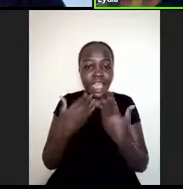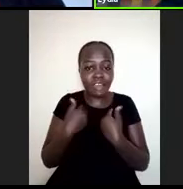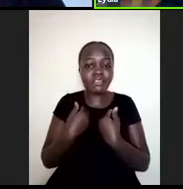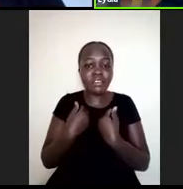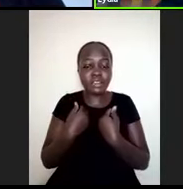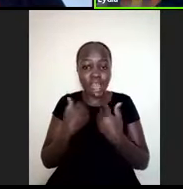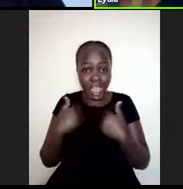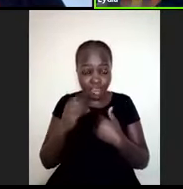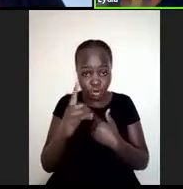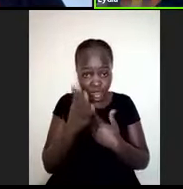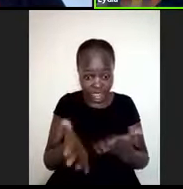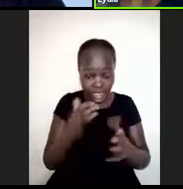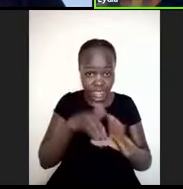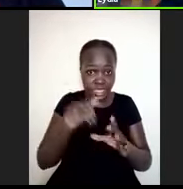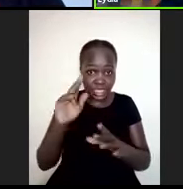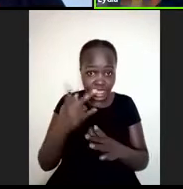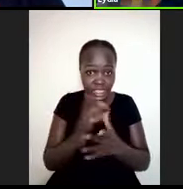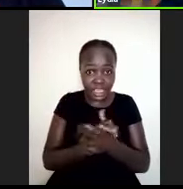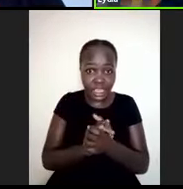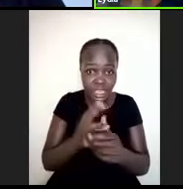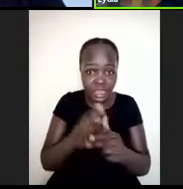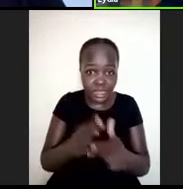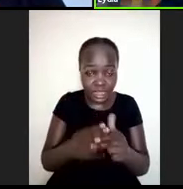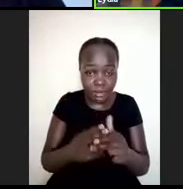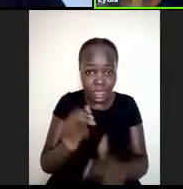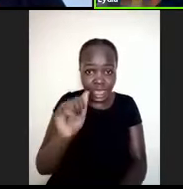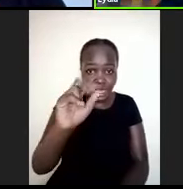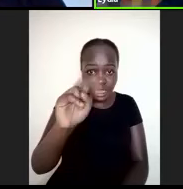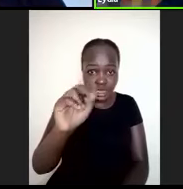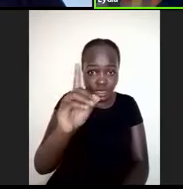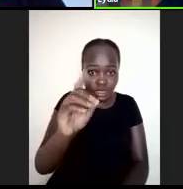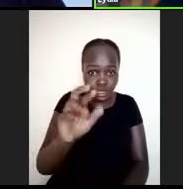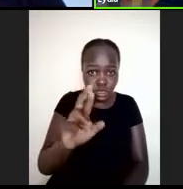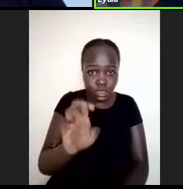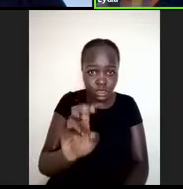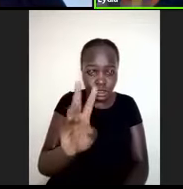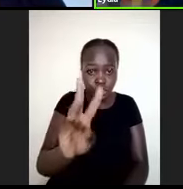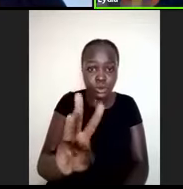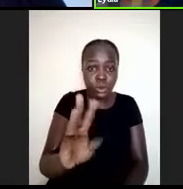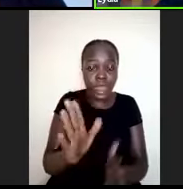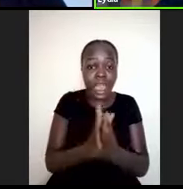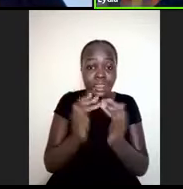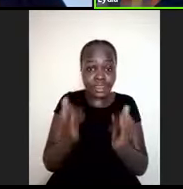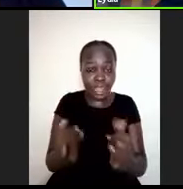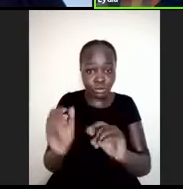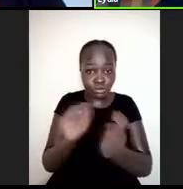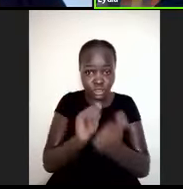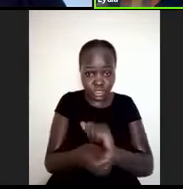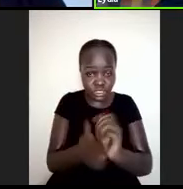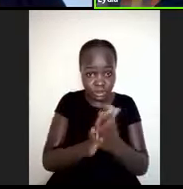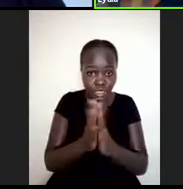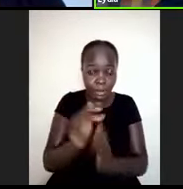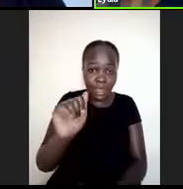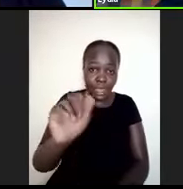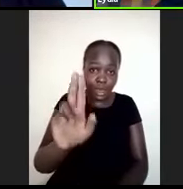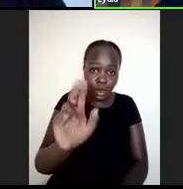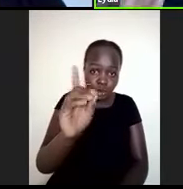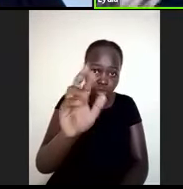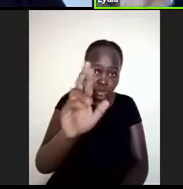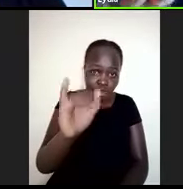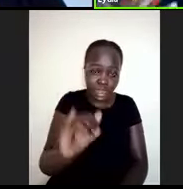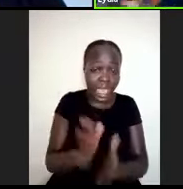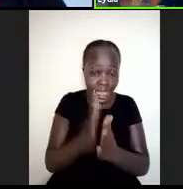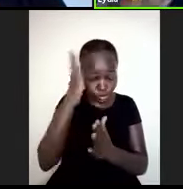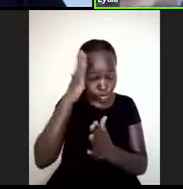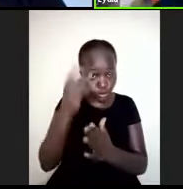in Kenya. I think he was called Andrew, and now he's called Audrey. And I think you saw his story. They